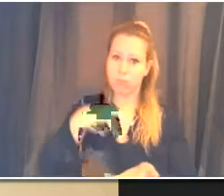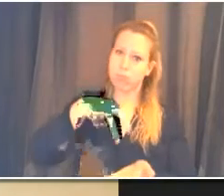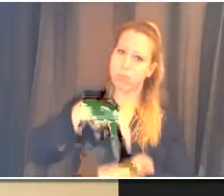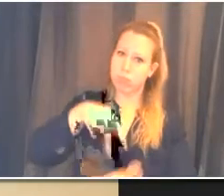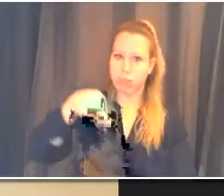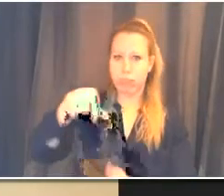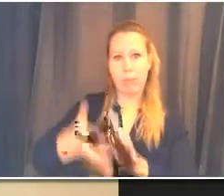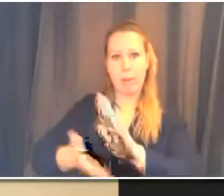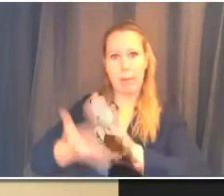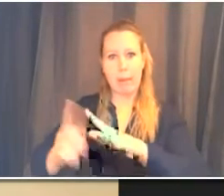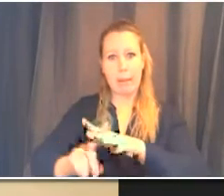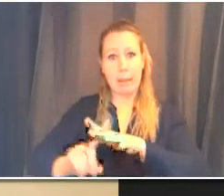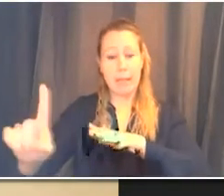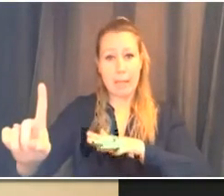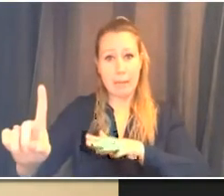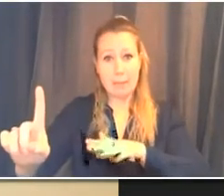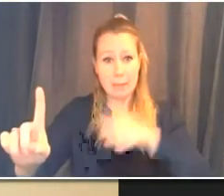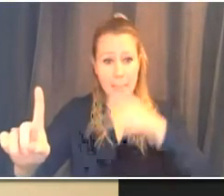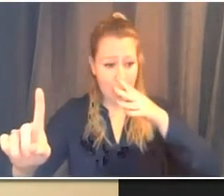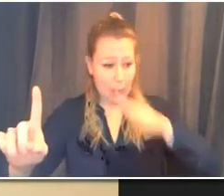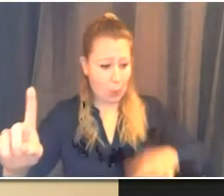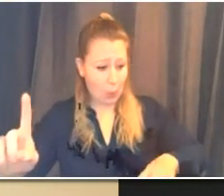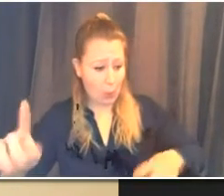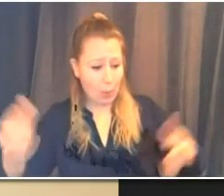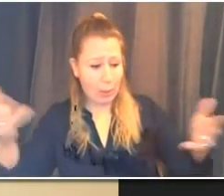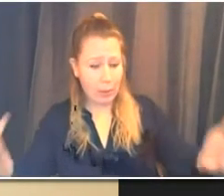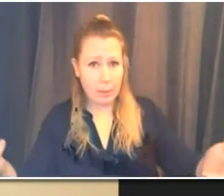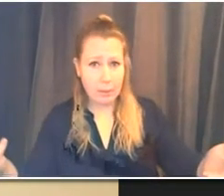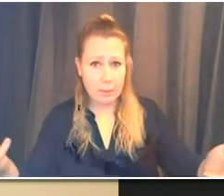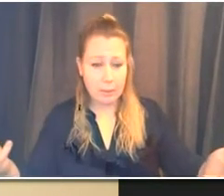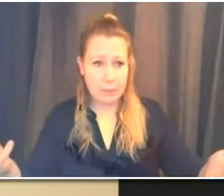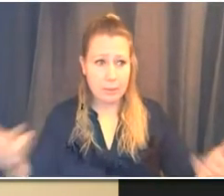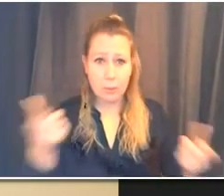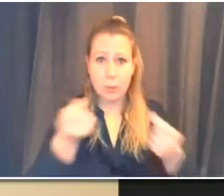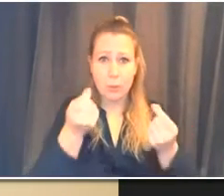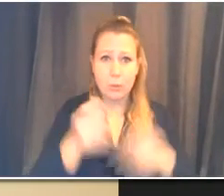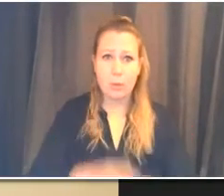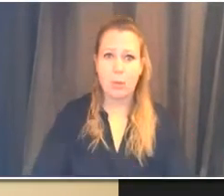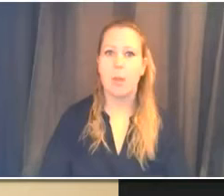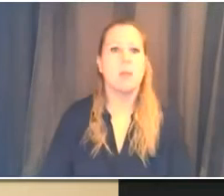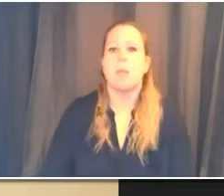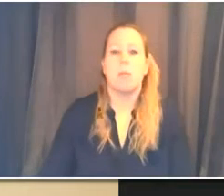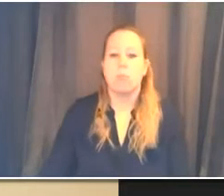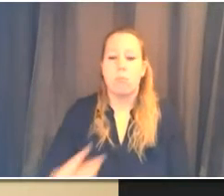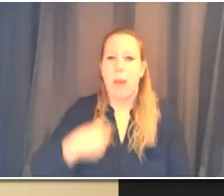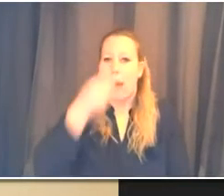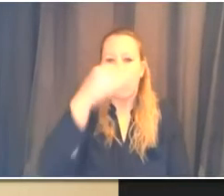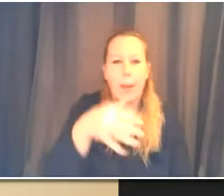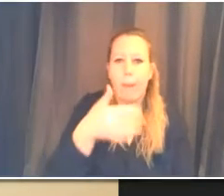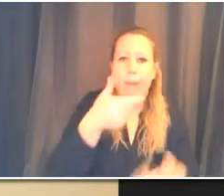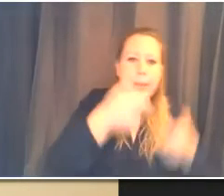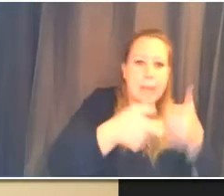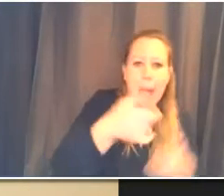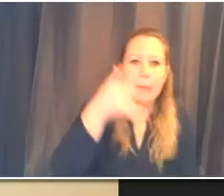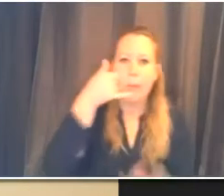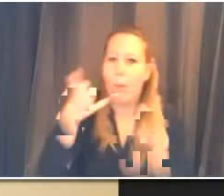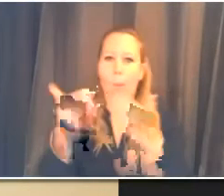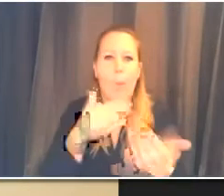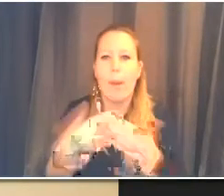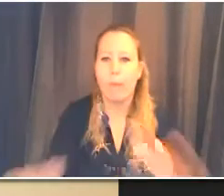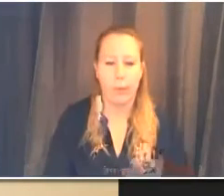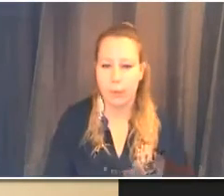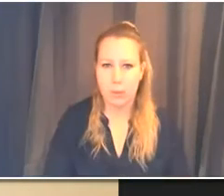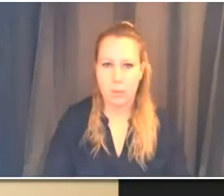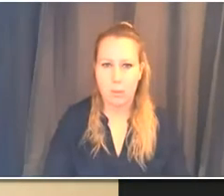911 let me let me just go to this too um I found your statements on checking in and I'm